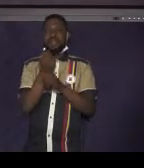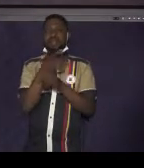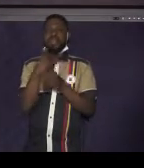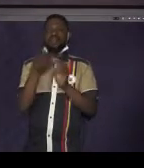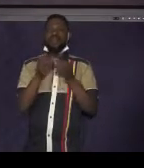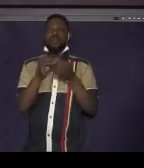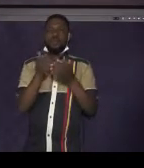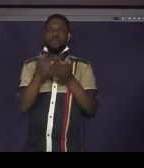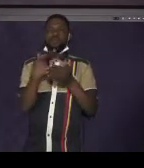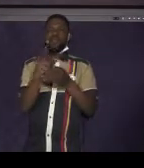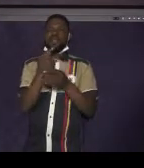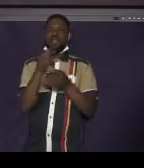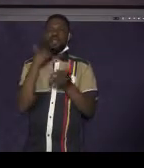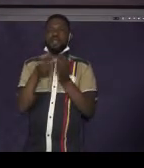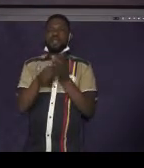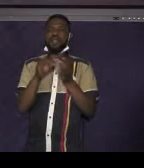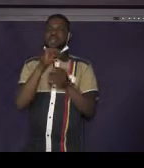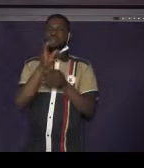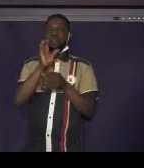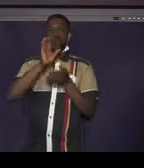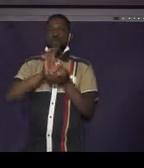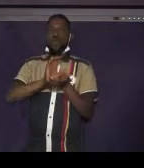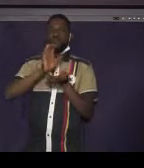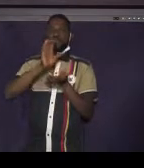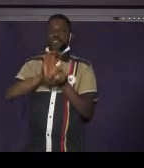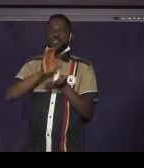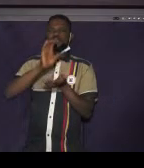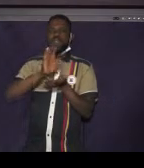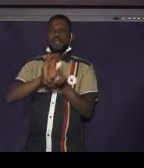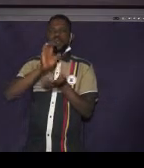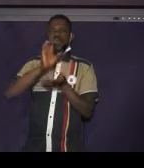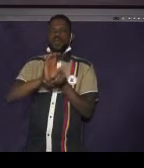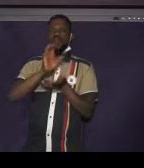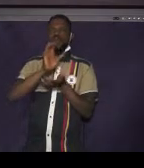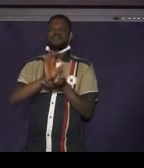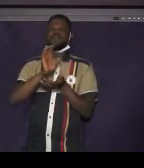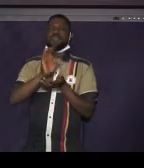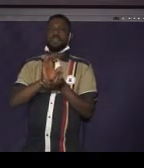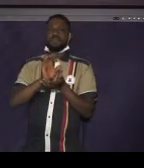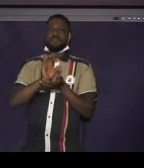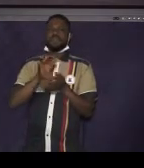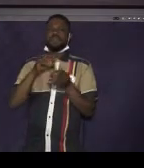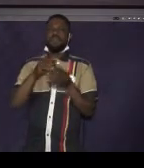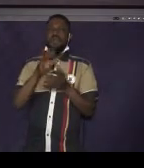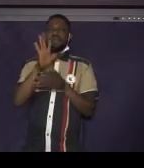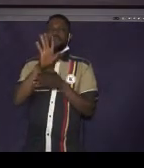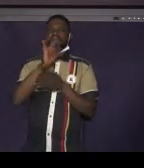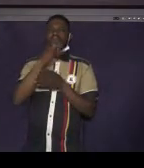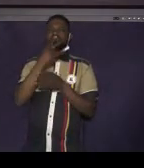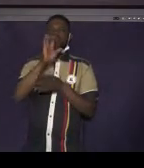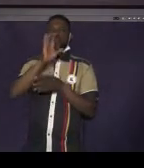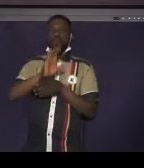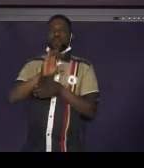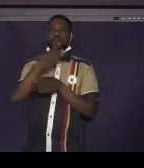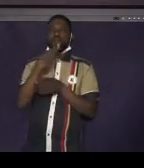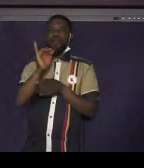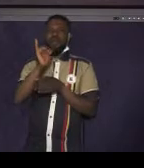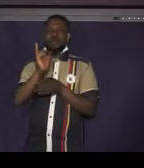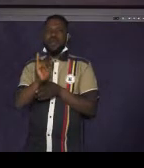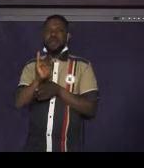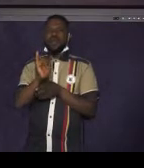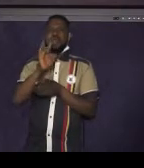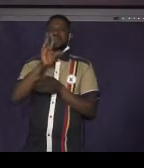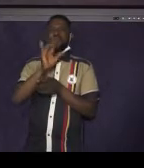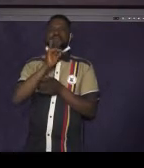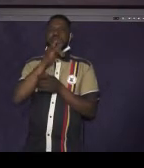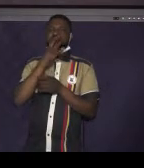before the letters are called the coefficients of the letters. So in this case, 5 is the coefficient of y,